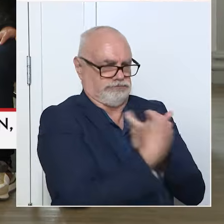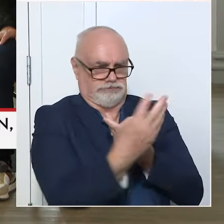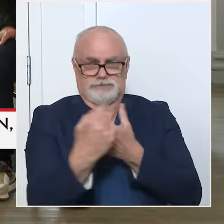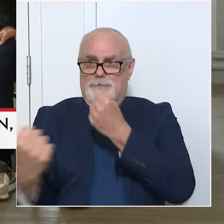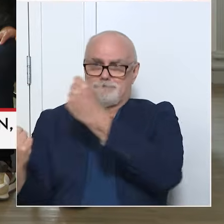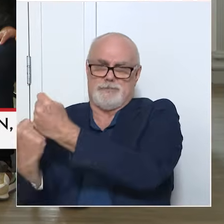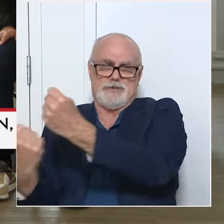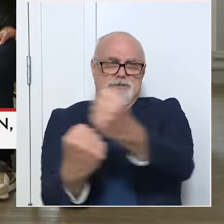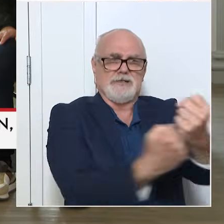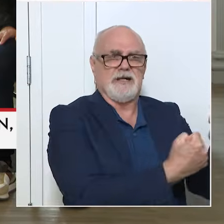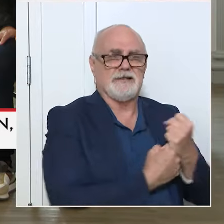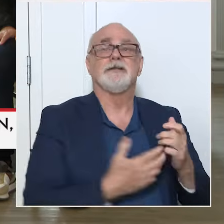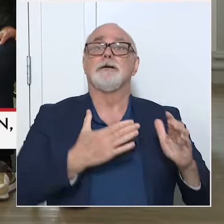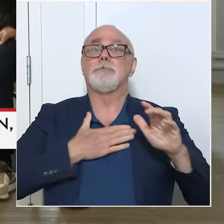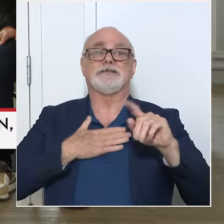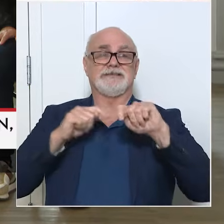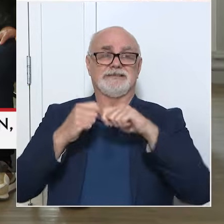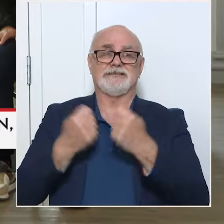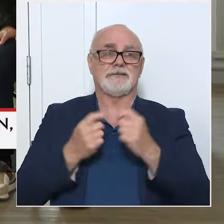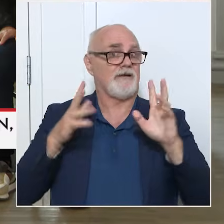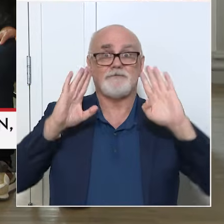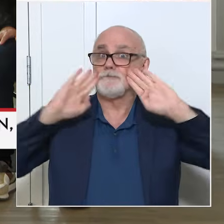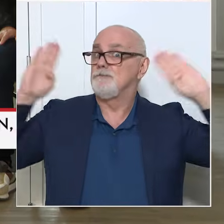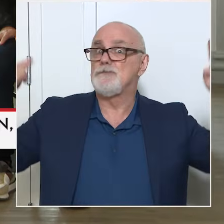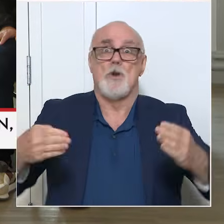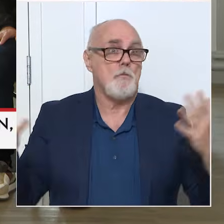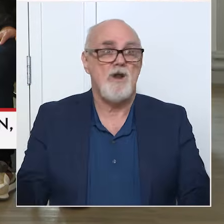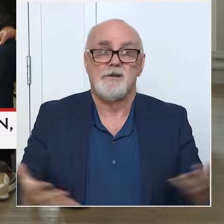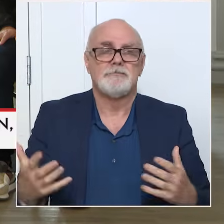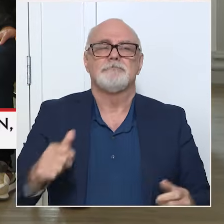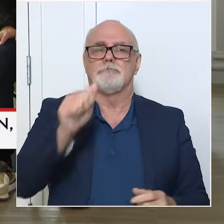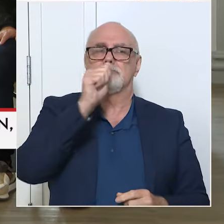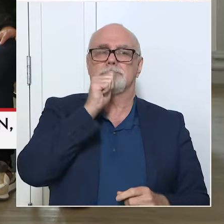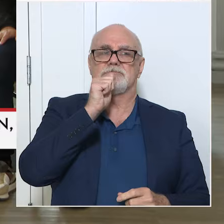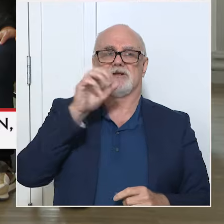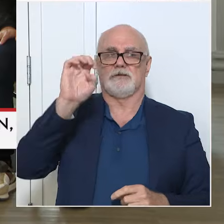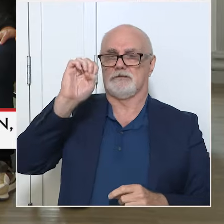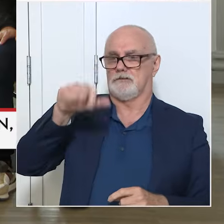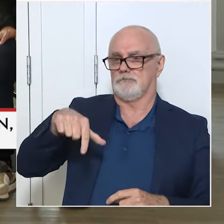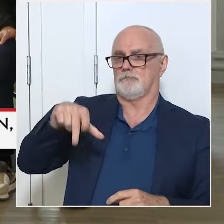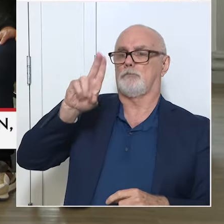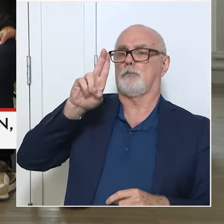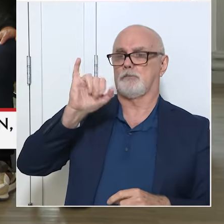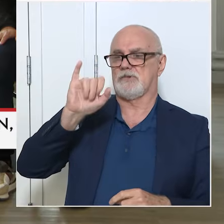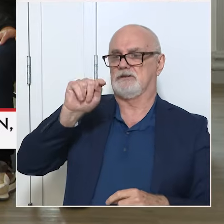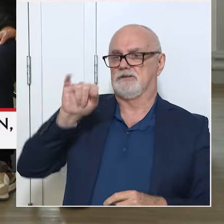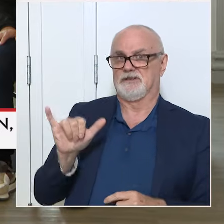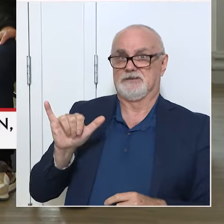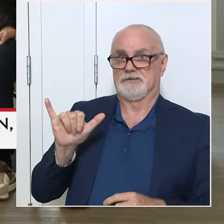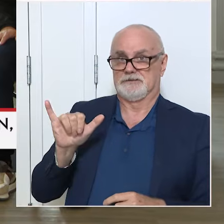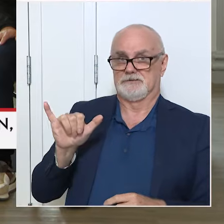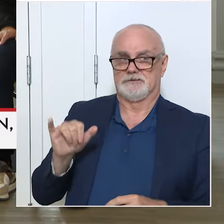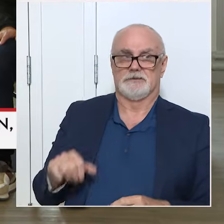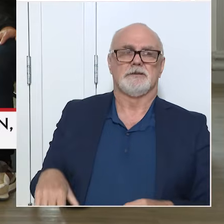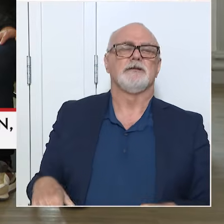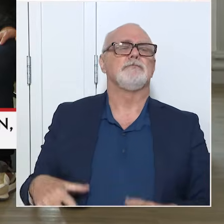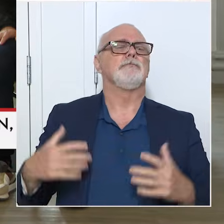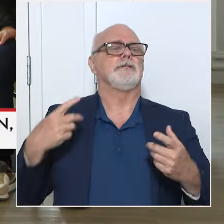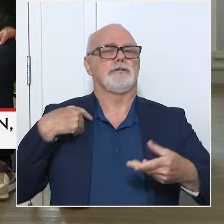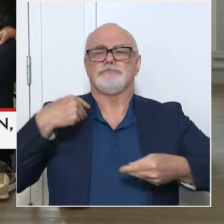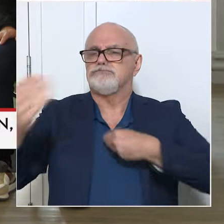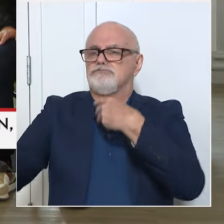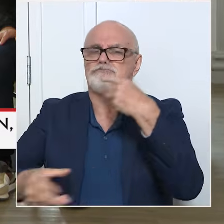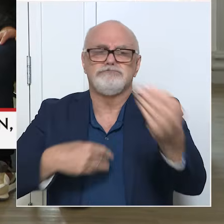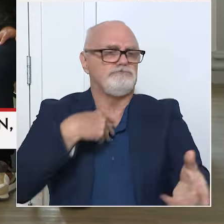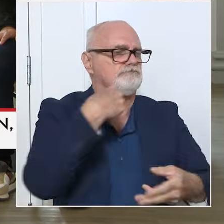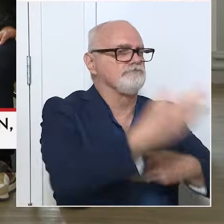teams in commercial diligence, and they're all investing in businesses that are not only domestic, but they're exporting goods and services around the